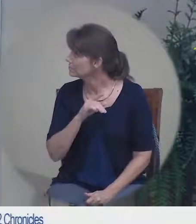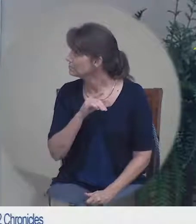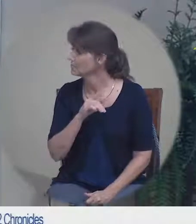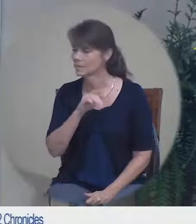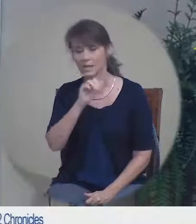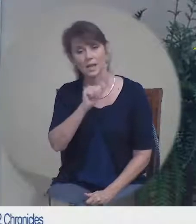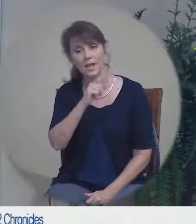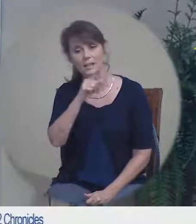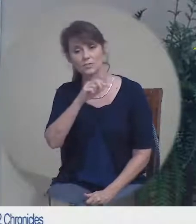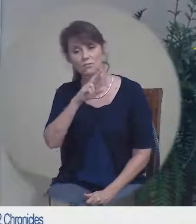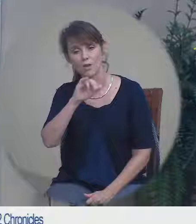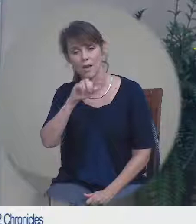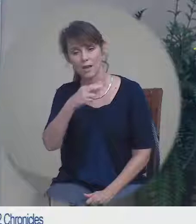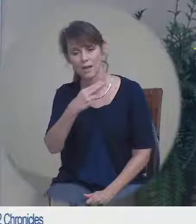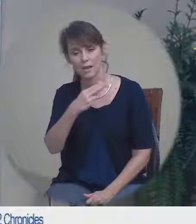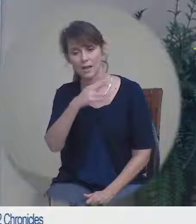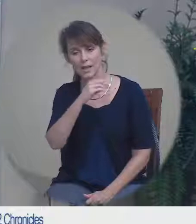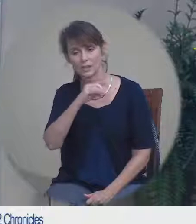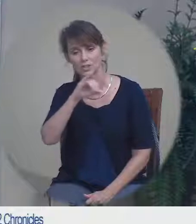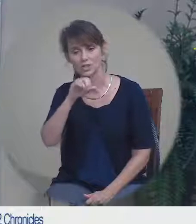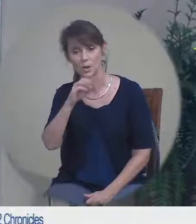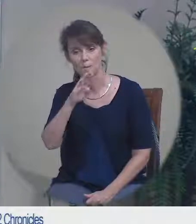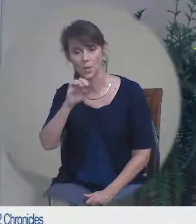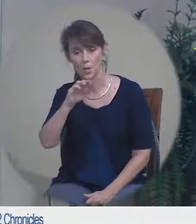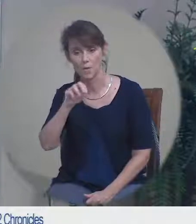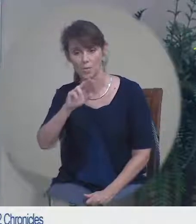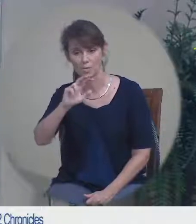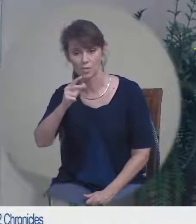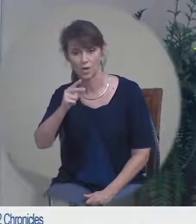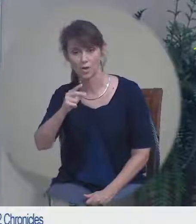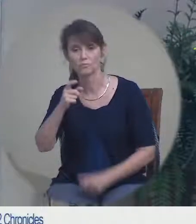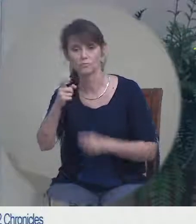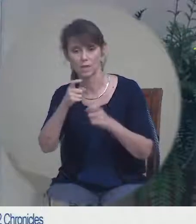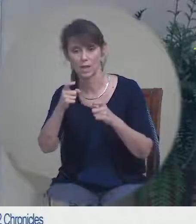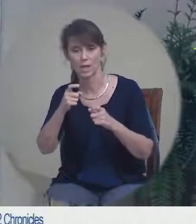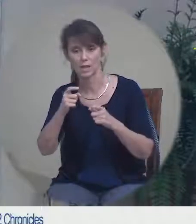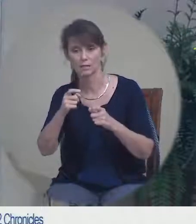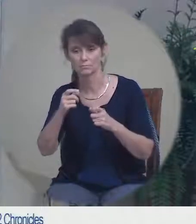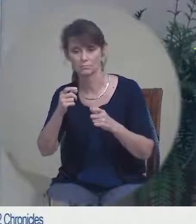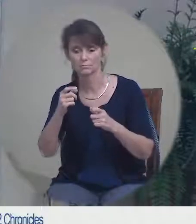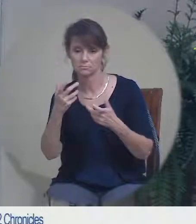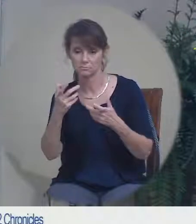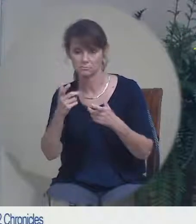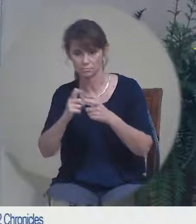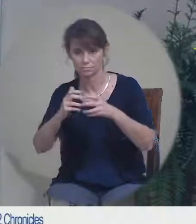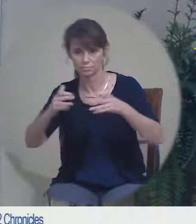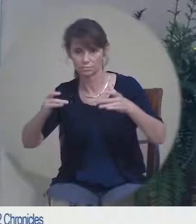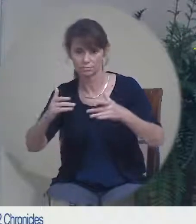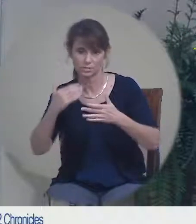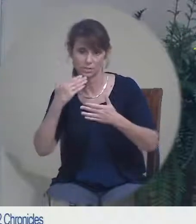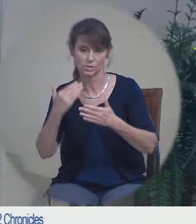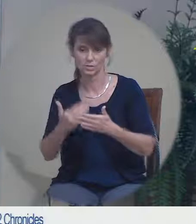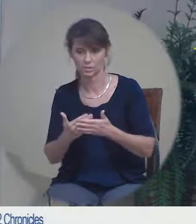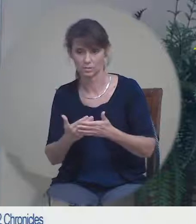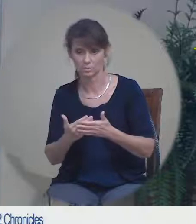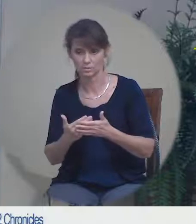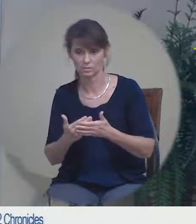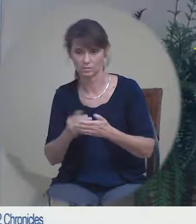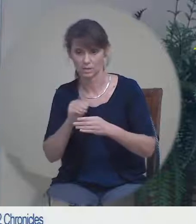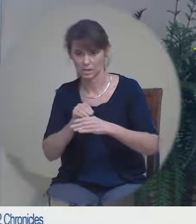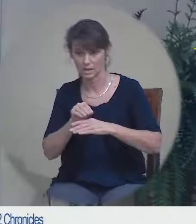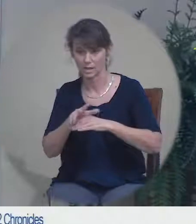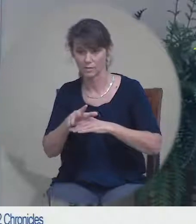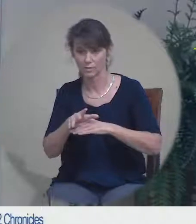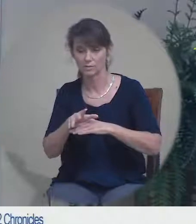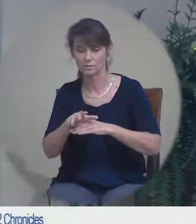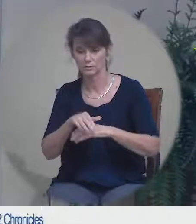extremely profitable and significant. It said the era of Jeroboam and the northern kingdom and Azariah of the southern kingdom would mark a significant change